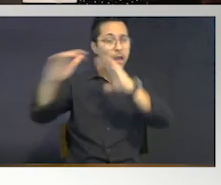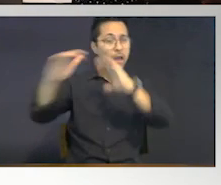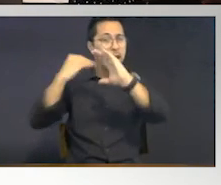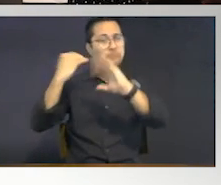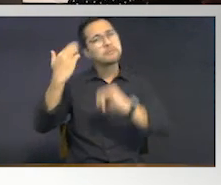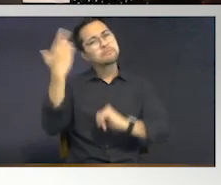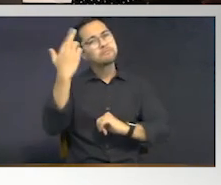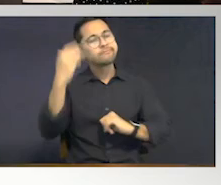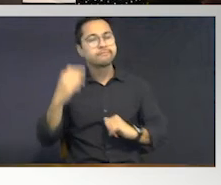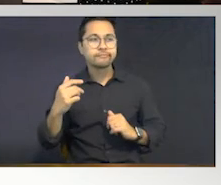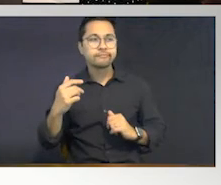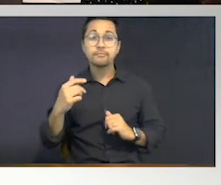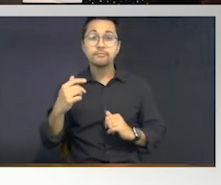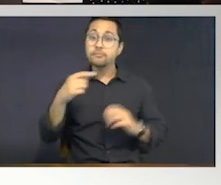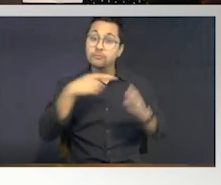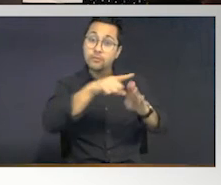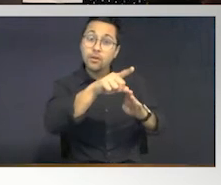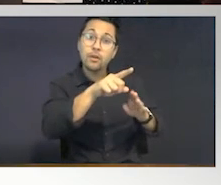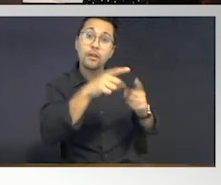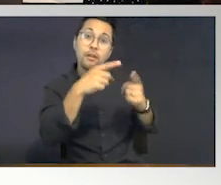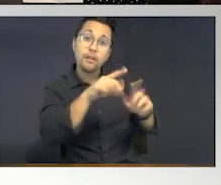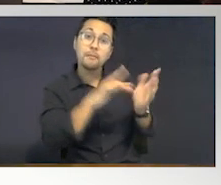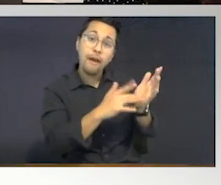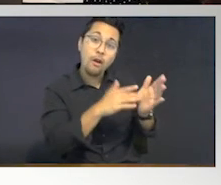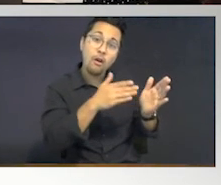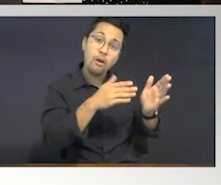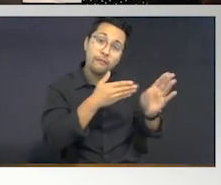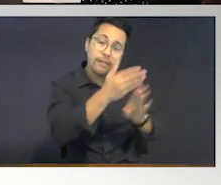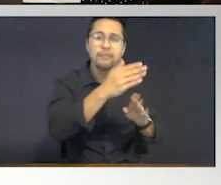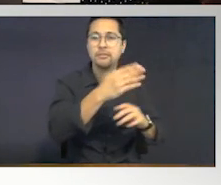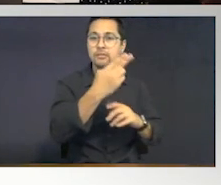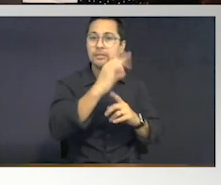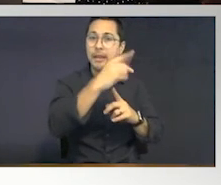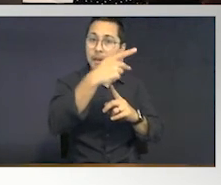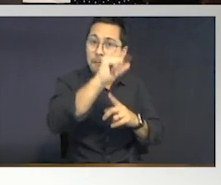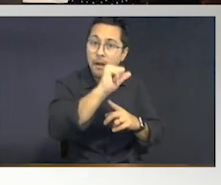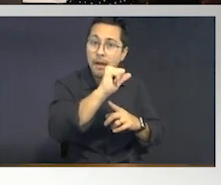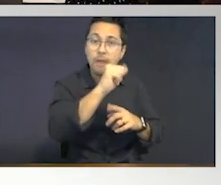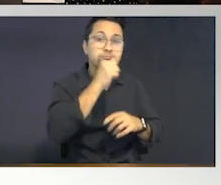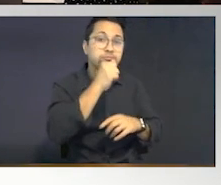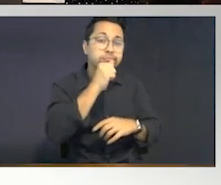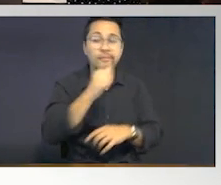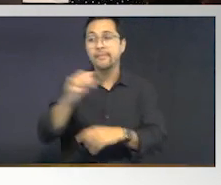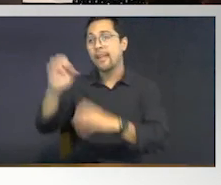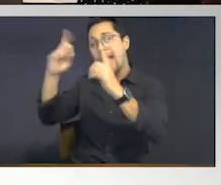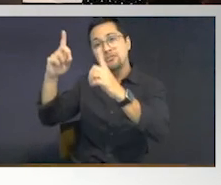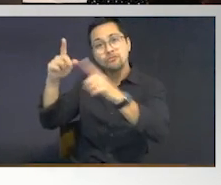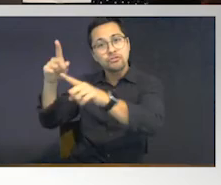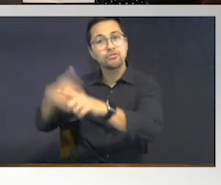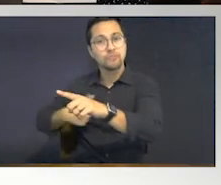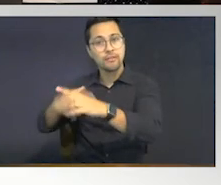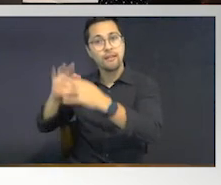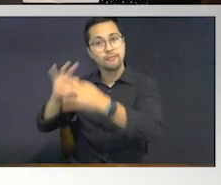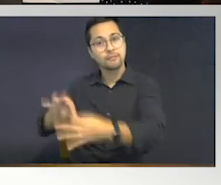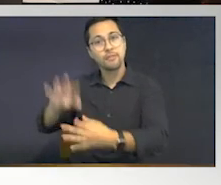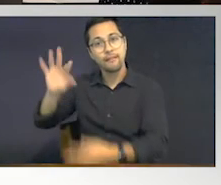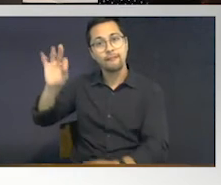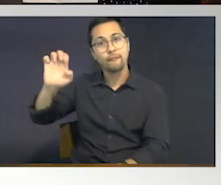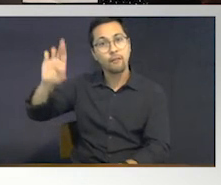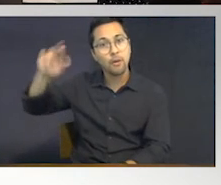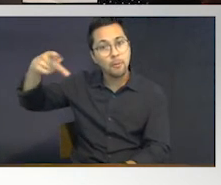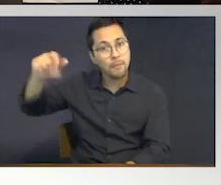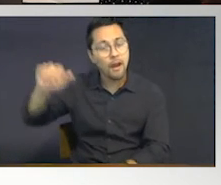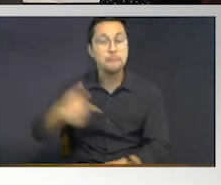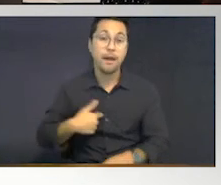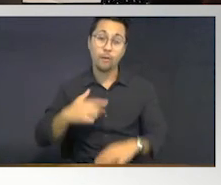especially because in the medical field you're dealing with HIPAA, in the educational field you're dealing with FERPA. So in early steps we